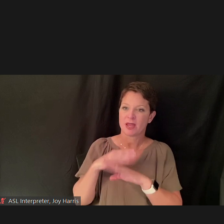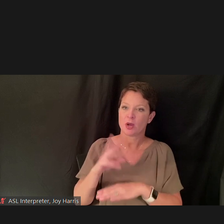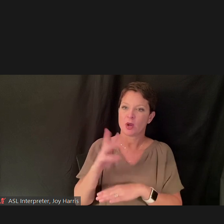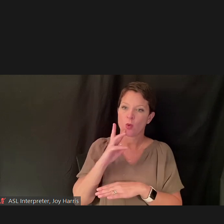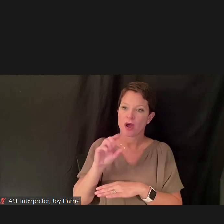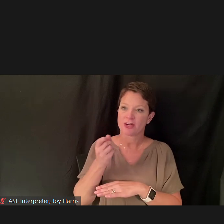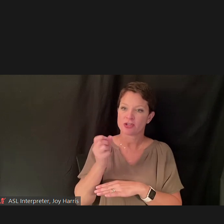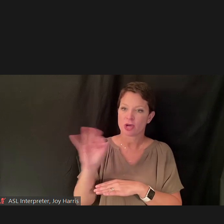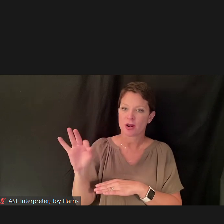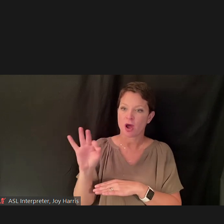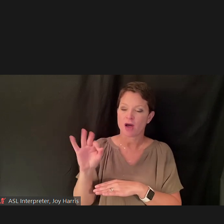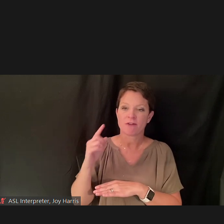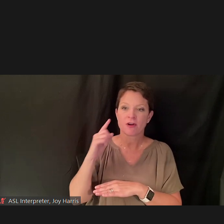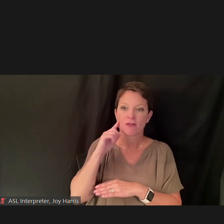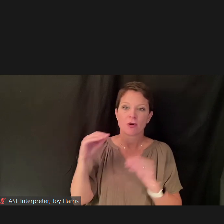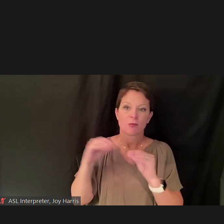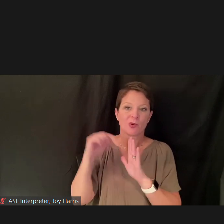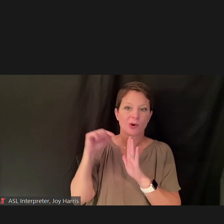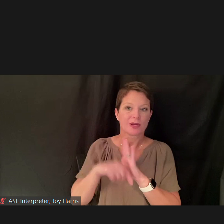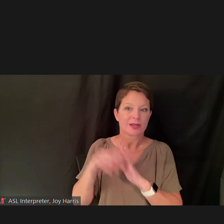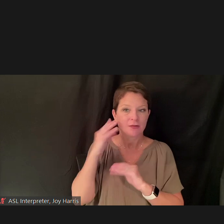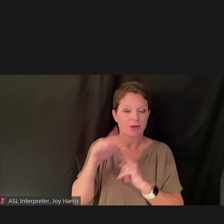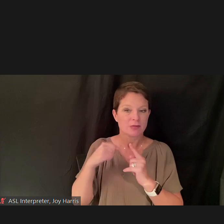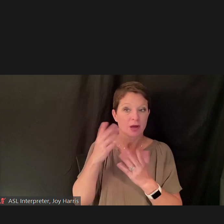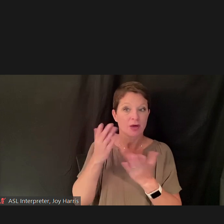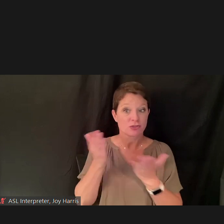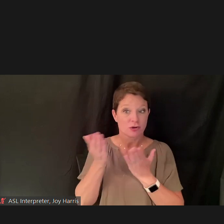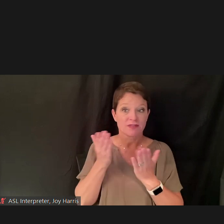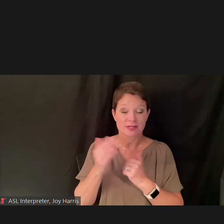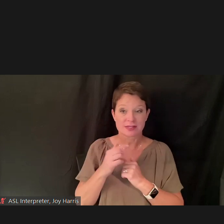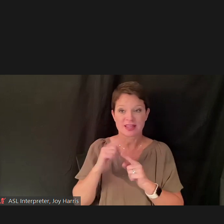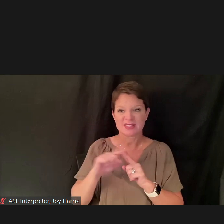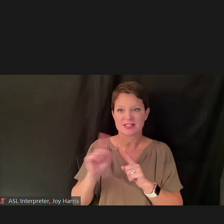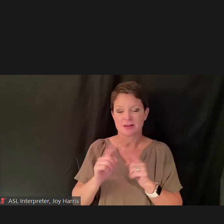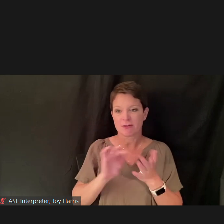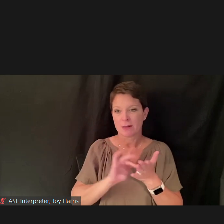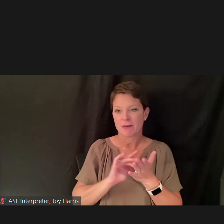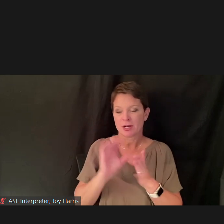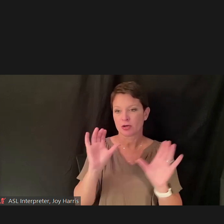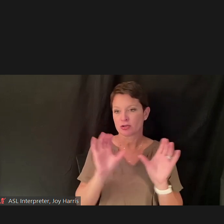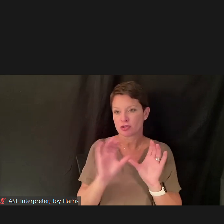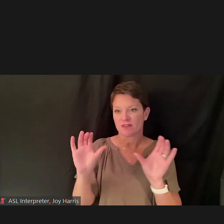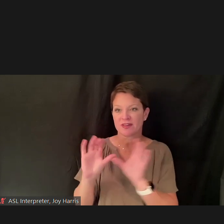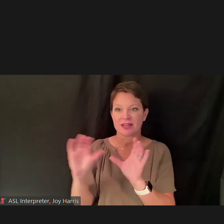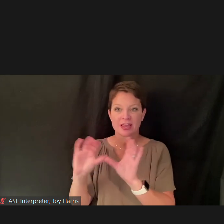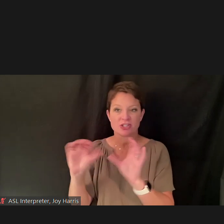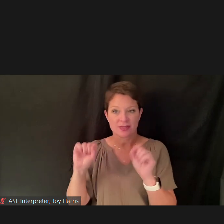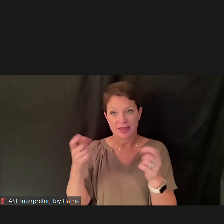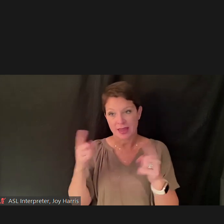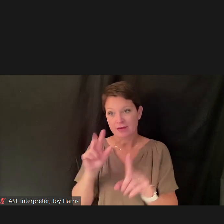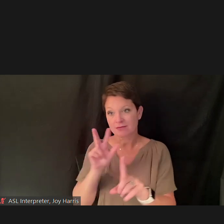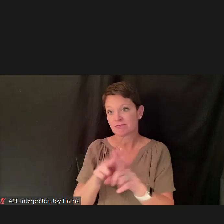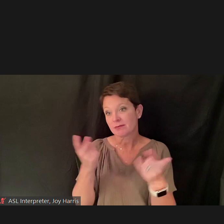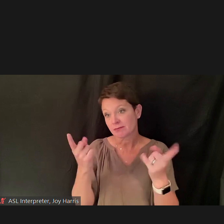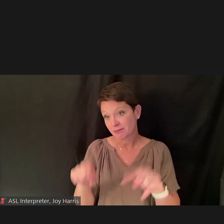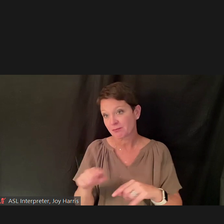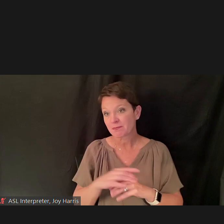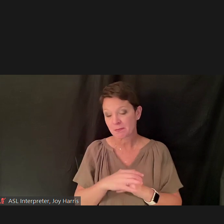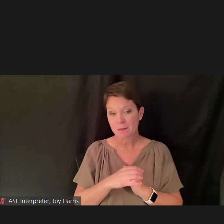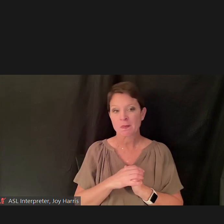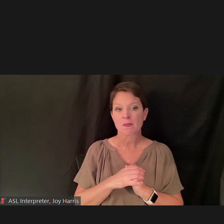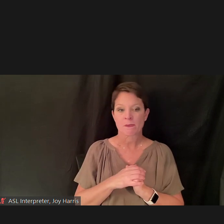bit.ly/preventwater shutoff for more information about the services. Puede ir a Visit esta enlace Prevent medicalsite.ly/apply. Water Shutoff.